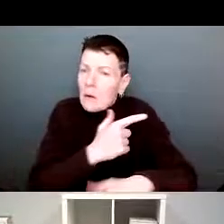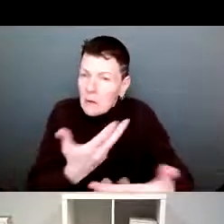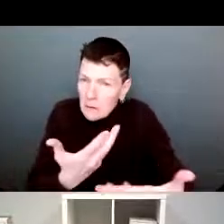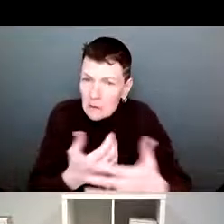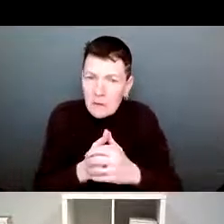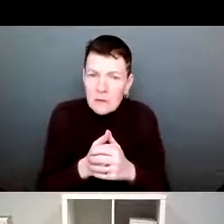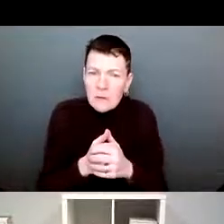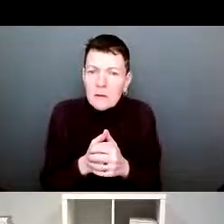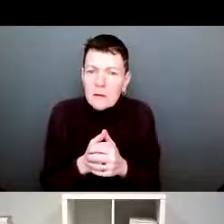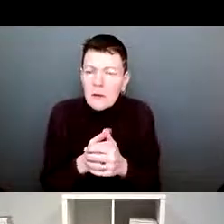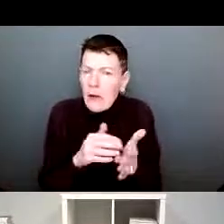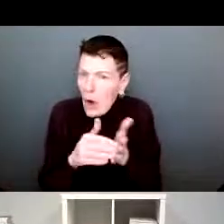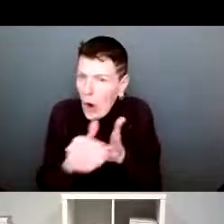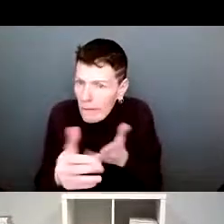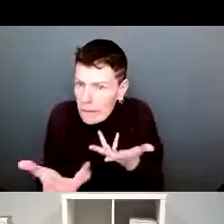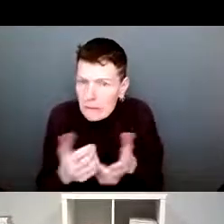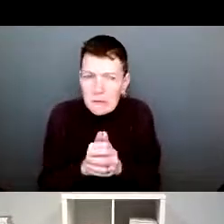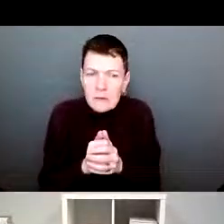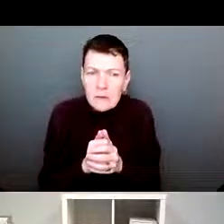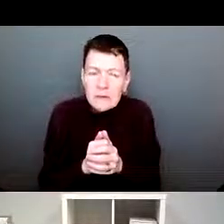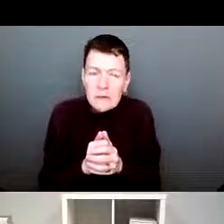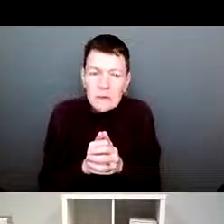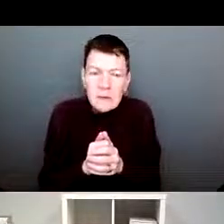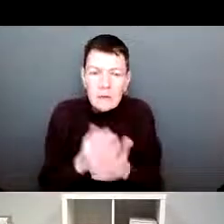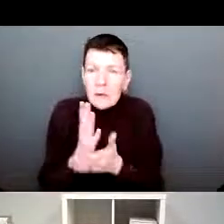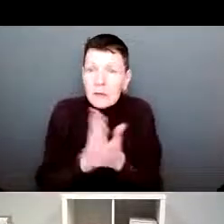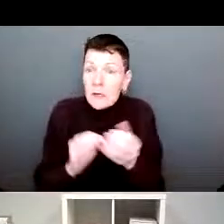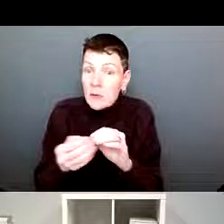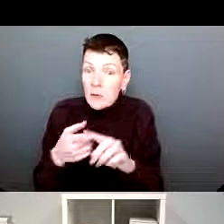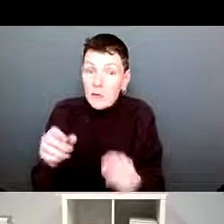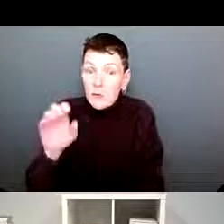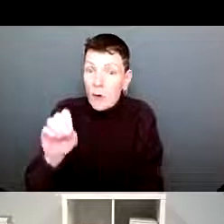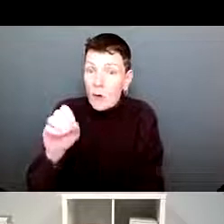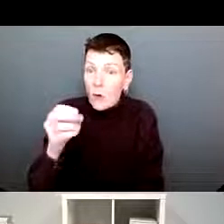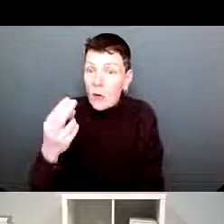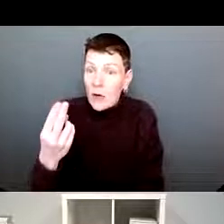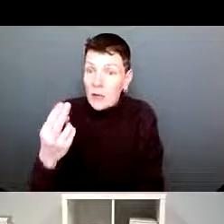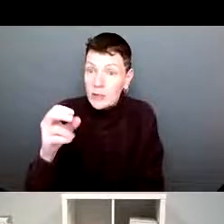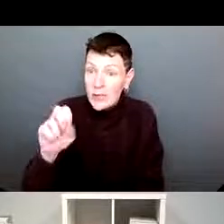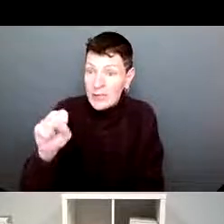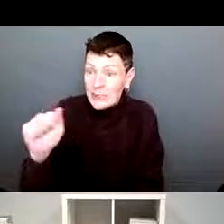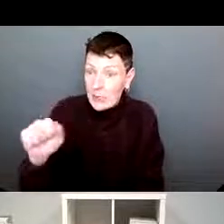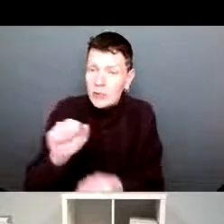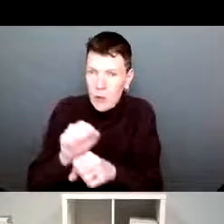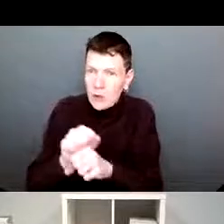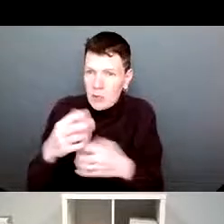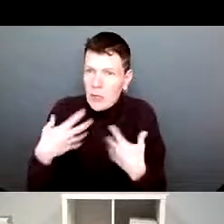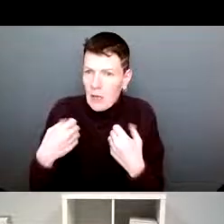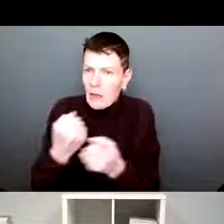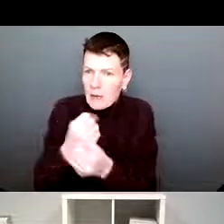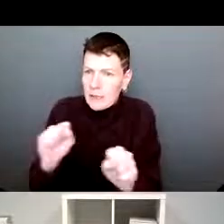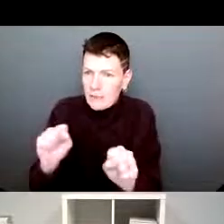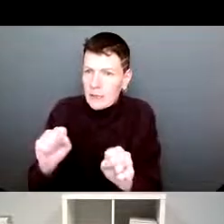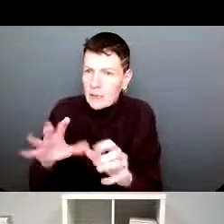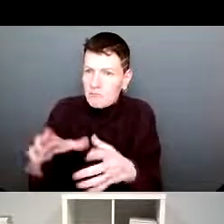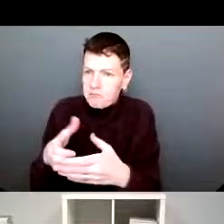So kind of some numbers I've pulled from the CHHA, so Occupational Safety and Health Administration. If